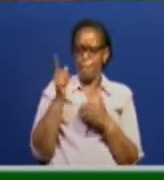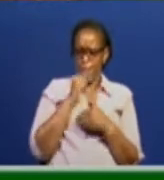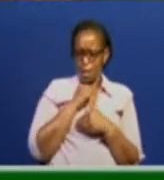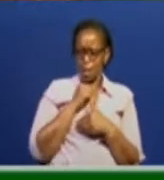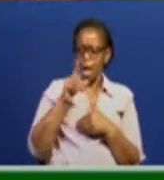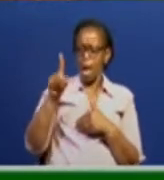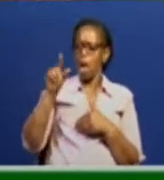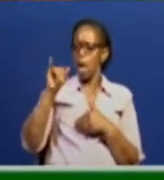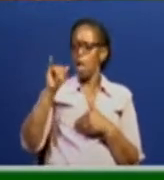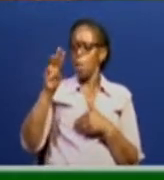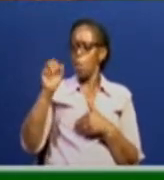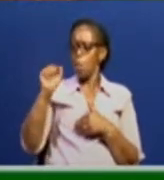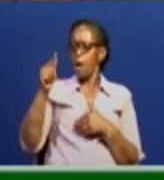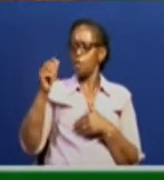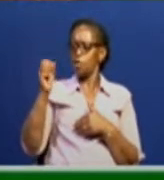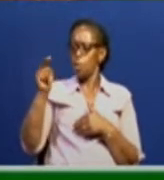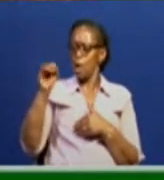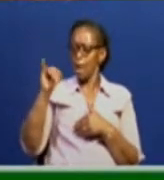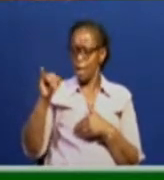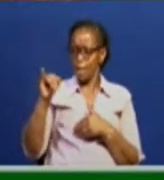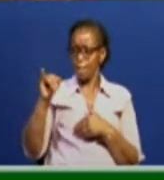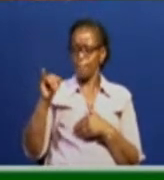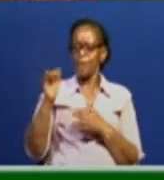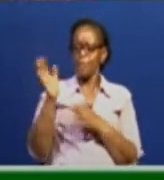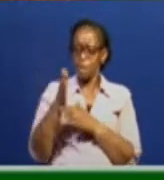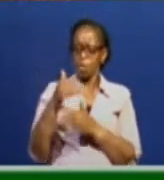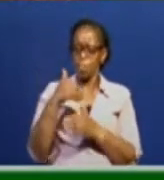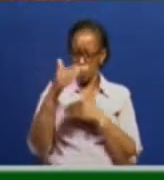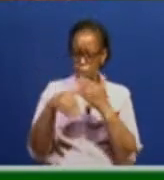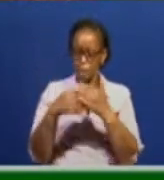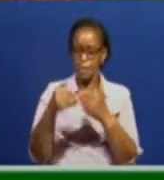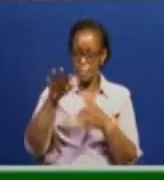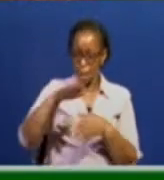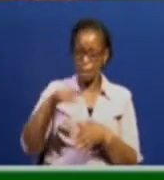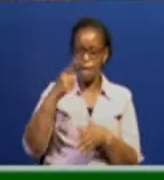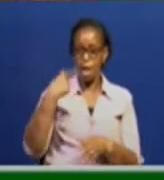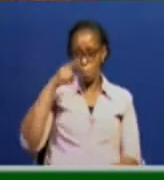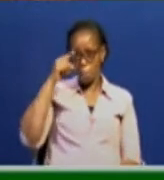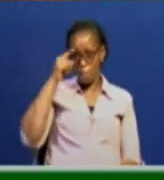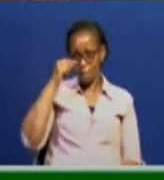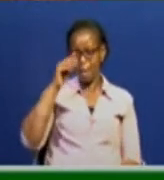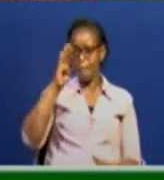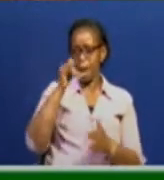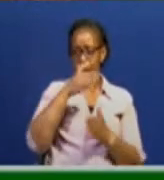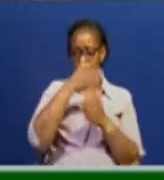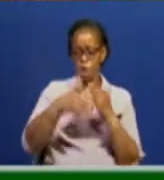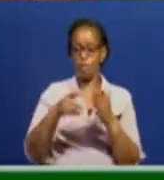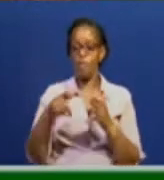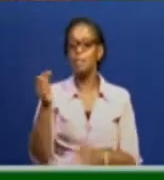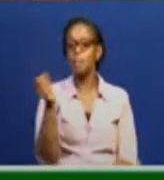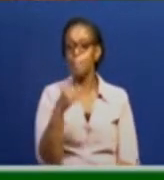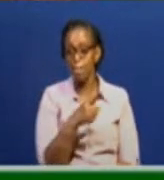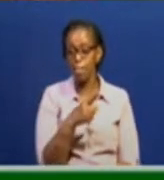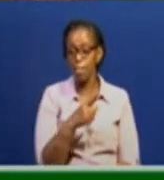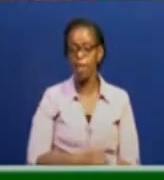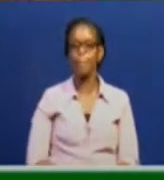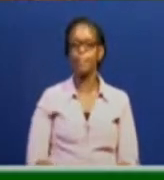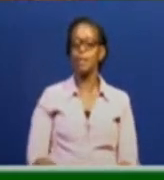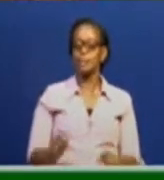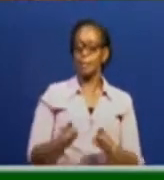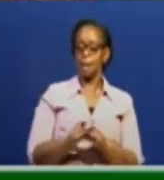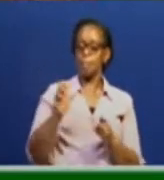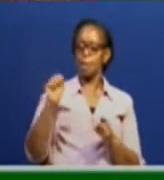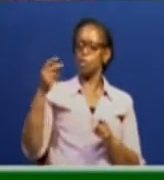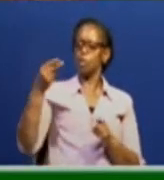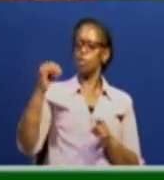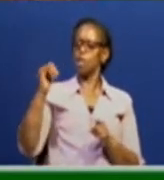Liwatoni fish processing plant in Mombasa by end of next month, and Shimoni fish port